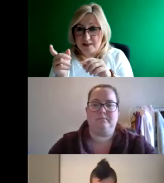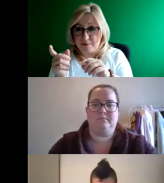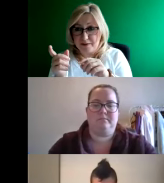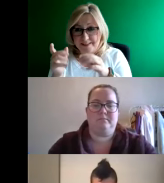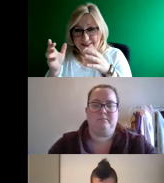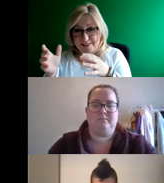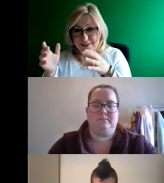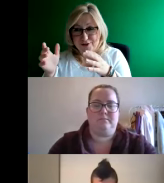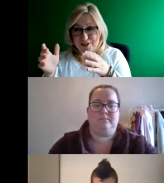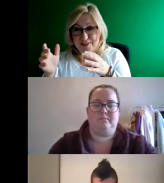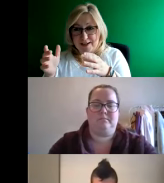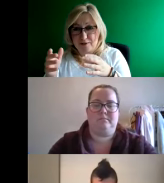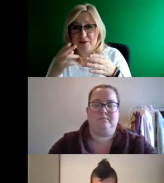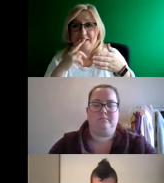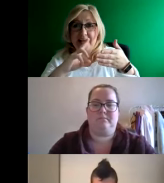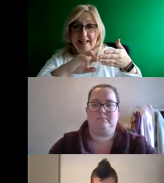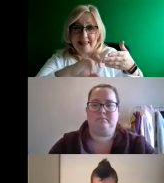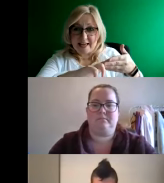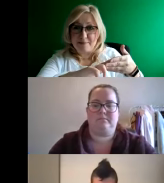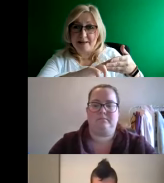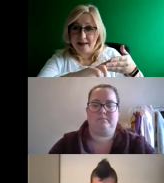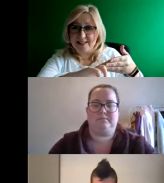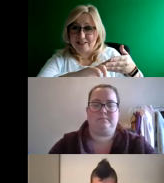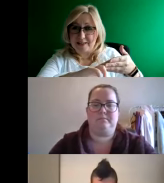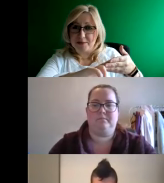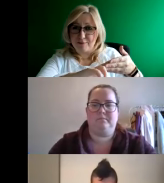deaf people in the traditional deaf community